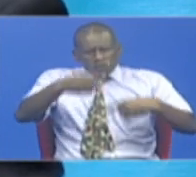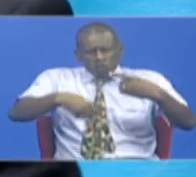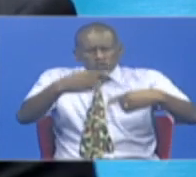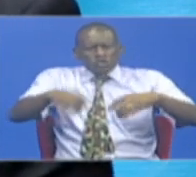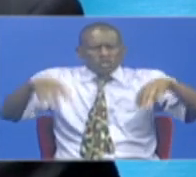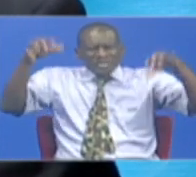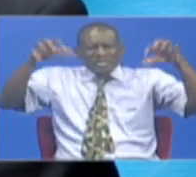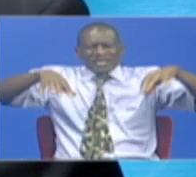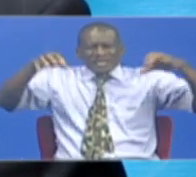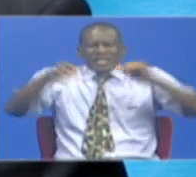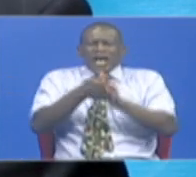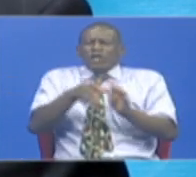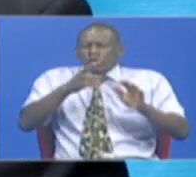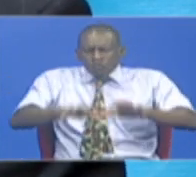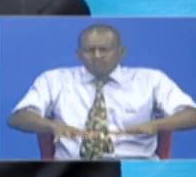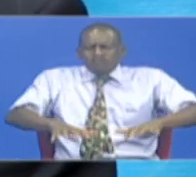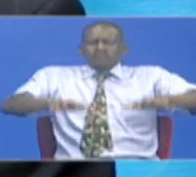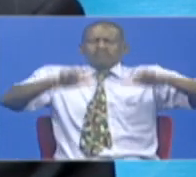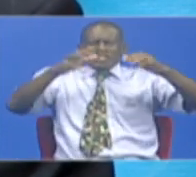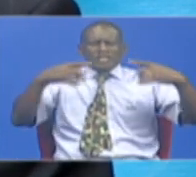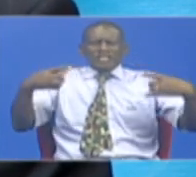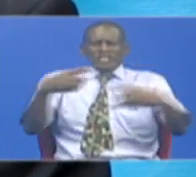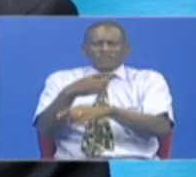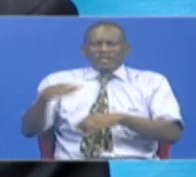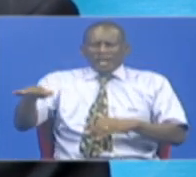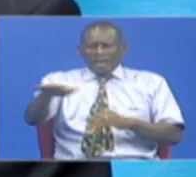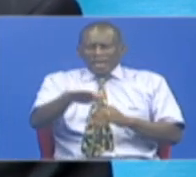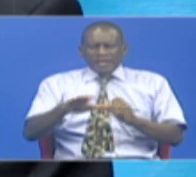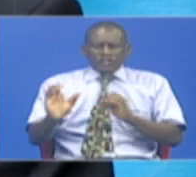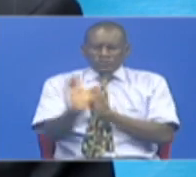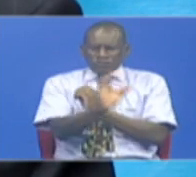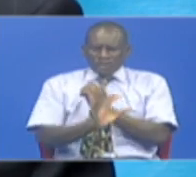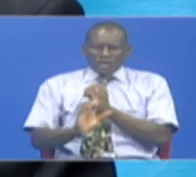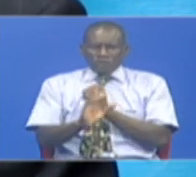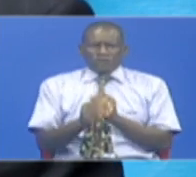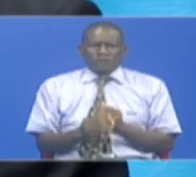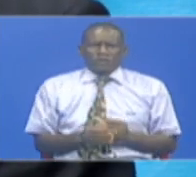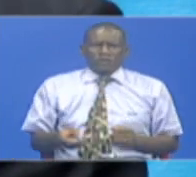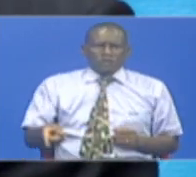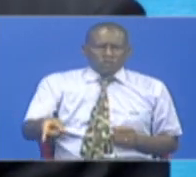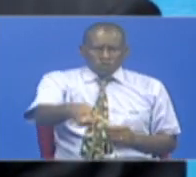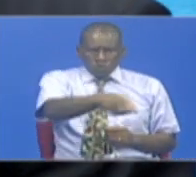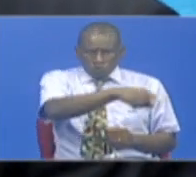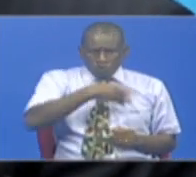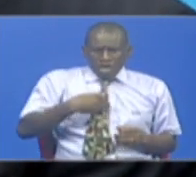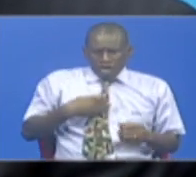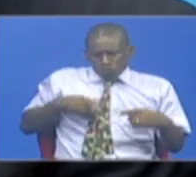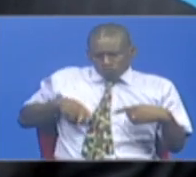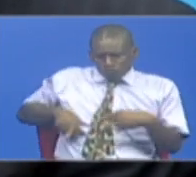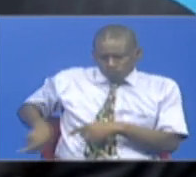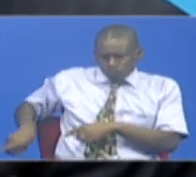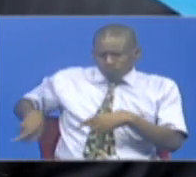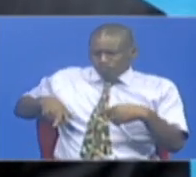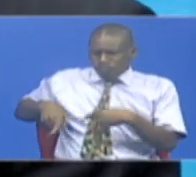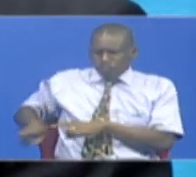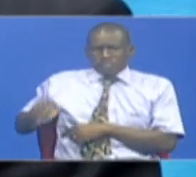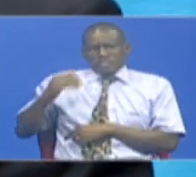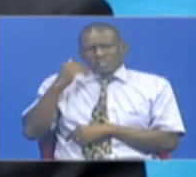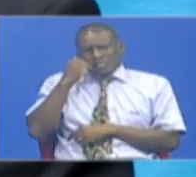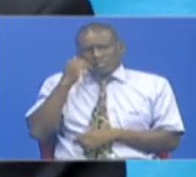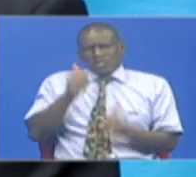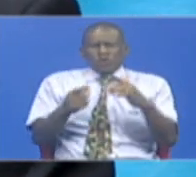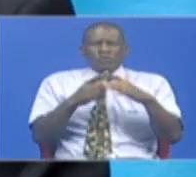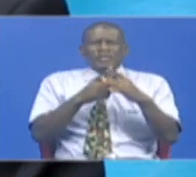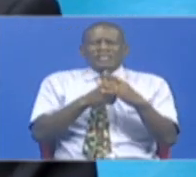and flooding in certain parts of the country. We had a cholera outbreak that started off